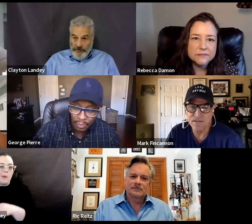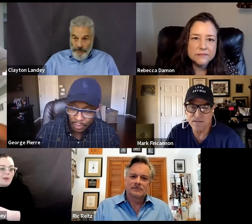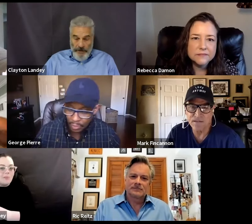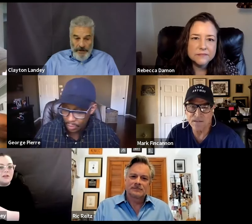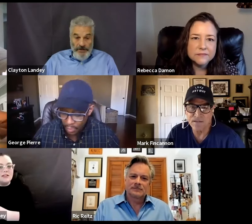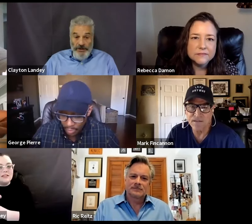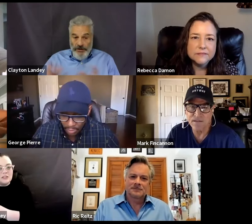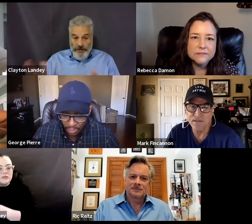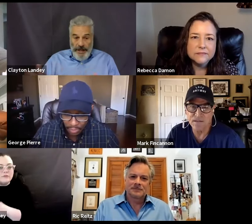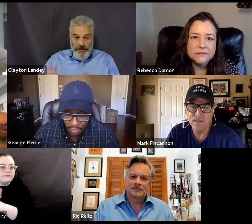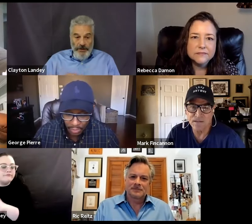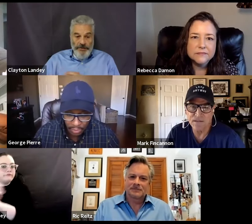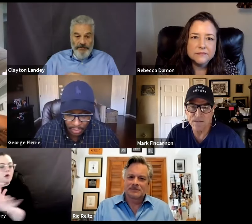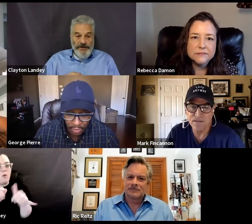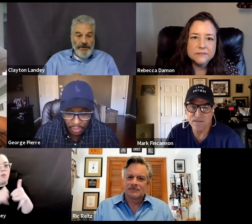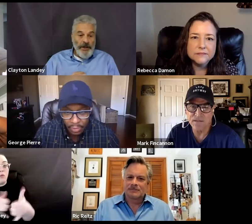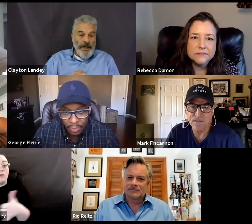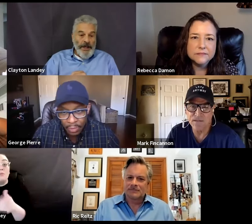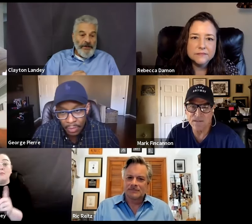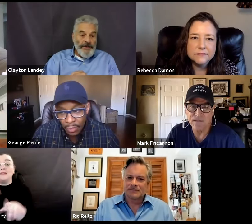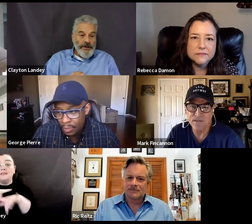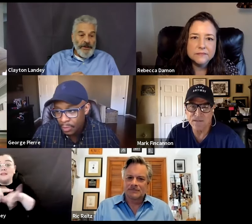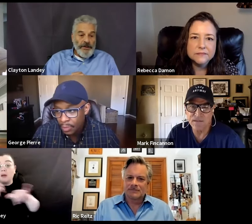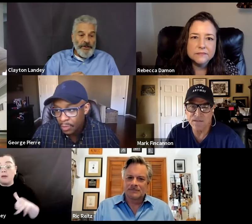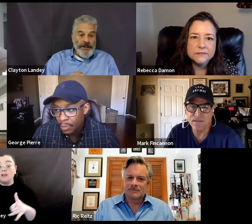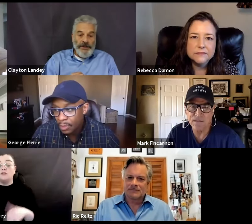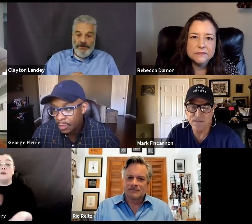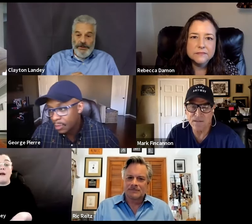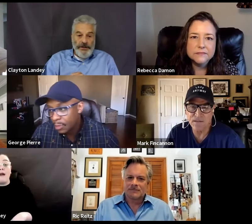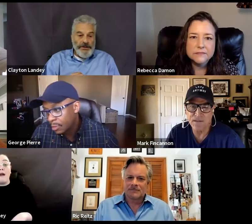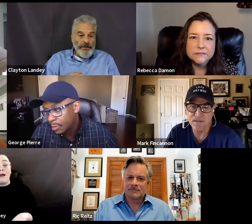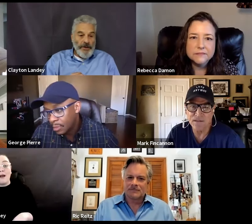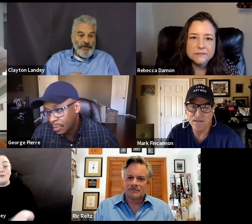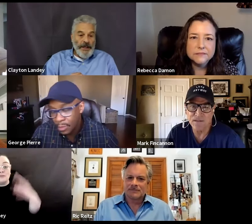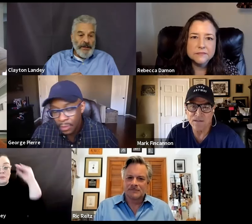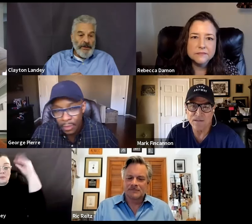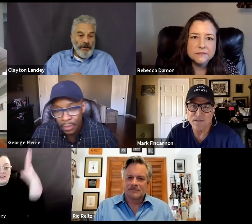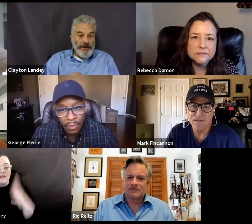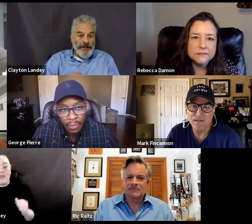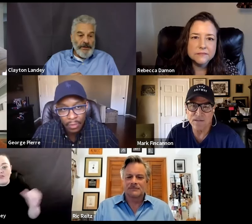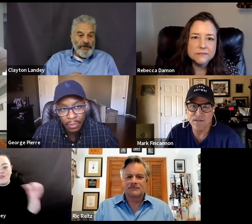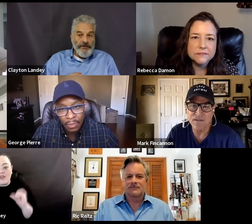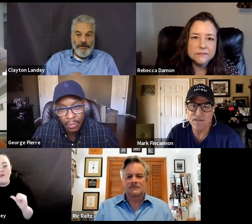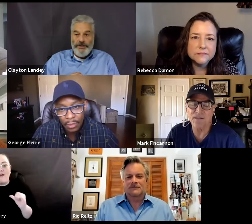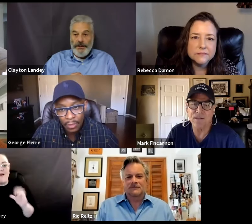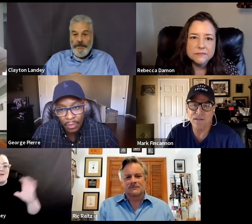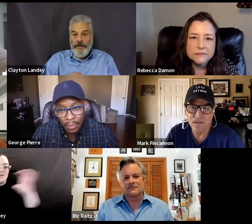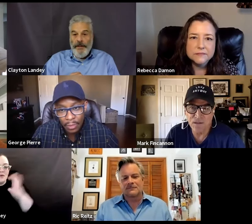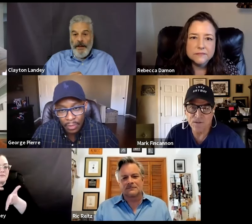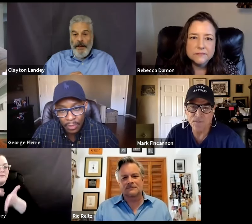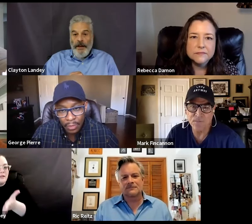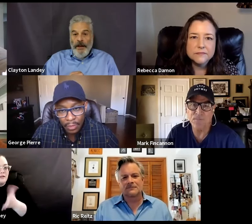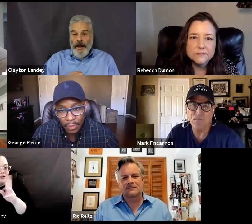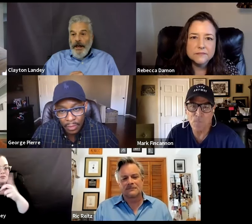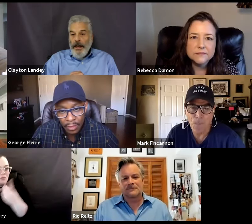Festival. She's also an adjunct professor in Theater and Communication Studies Department at Clark Atlanta University.